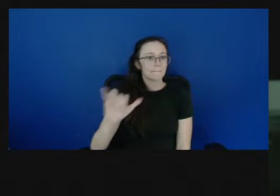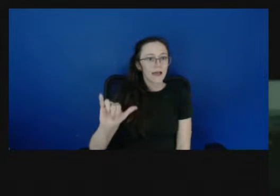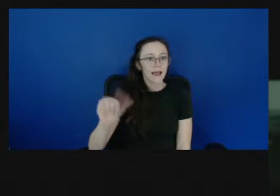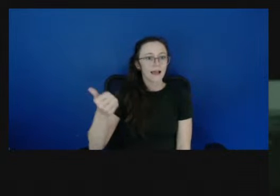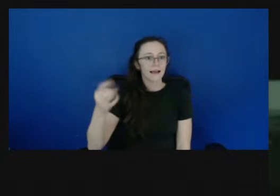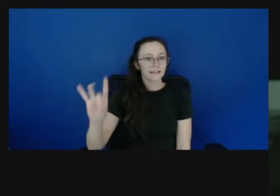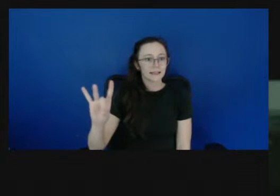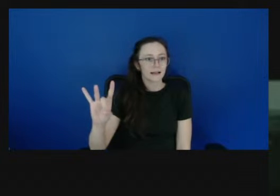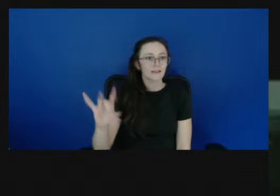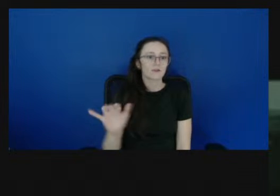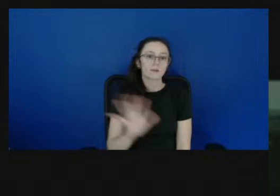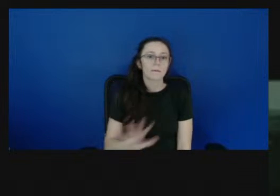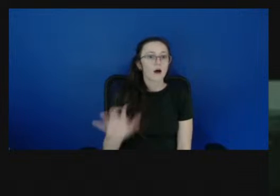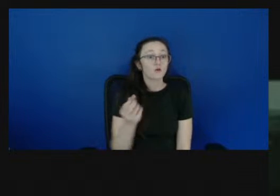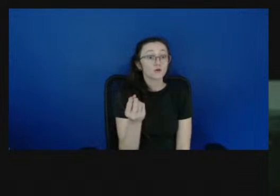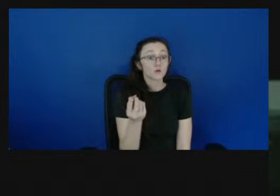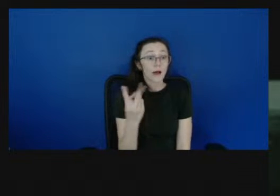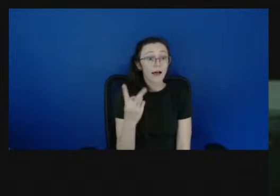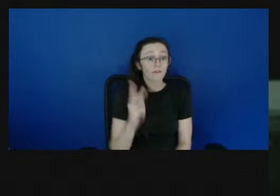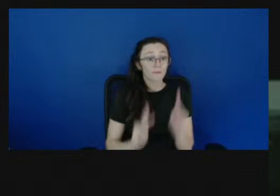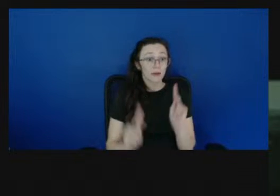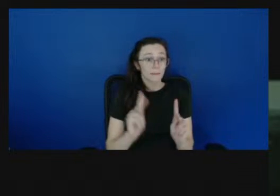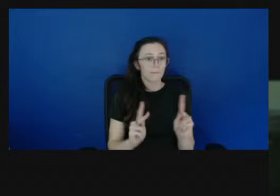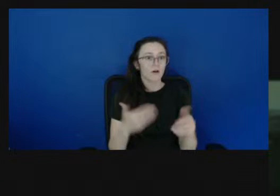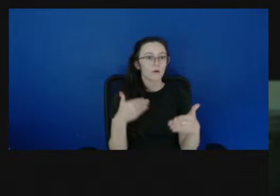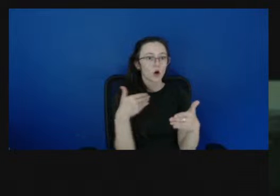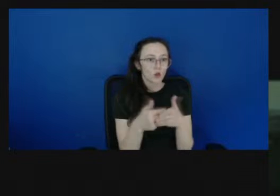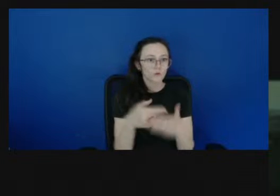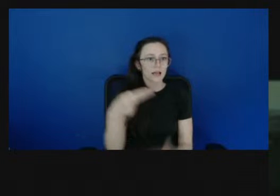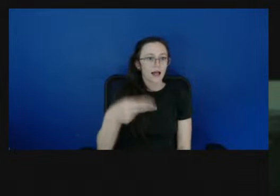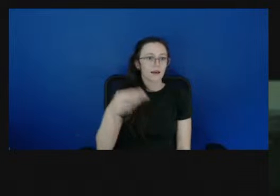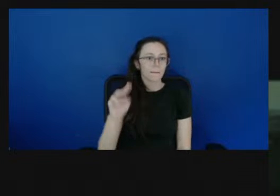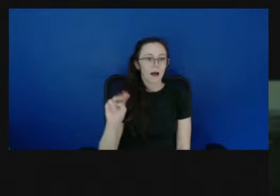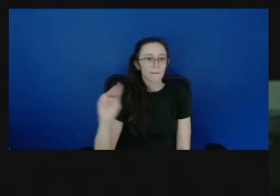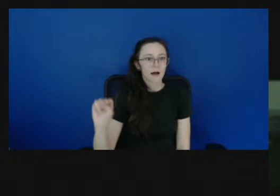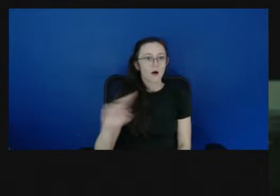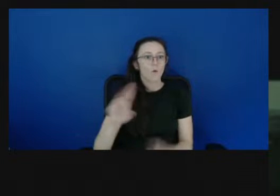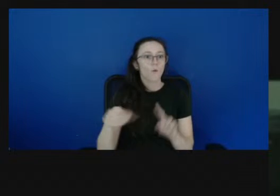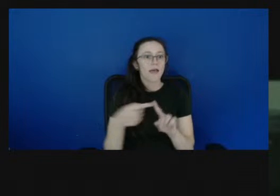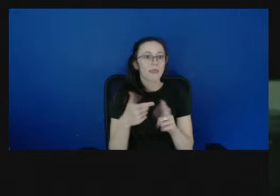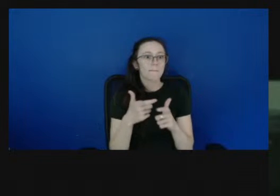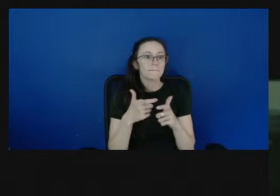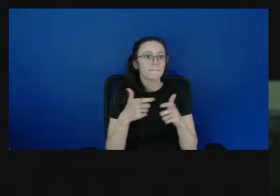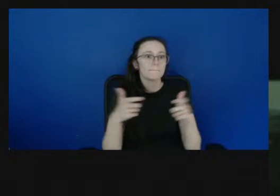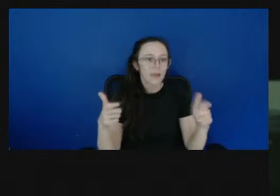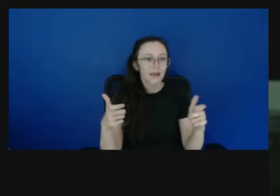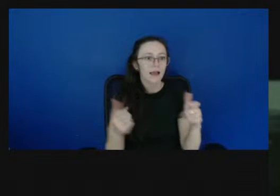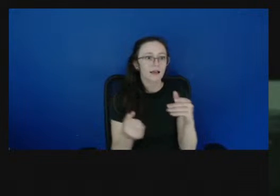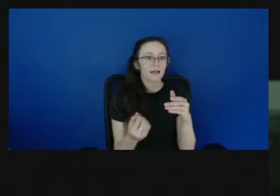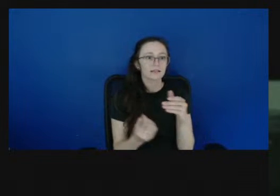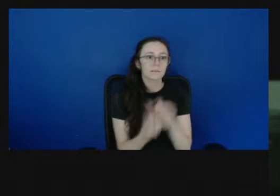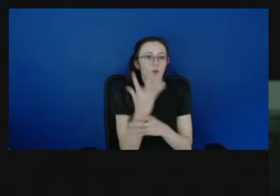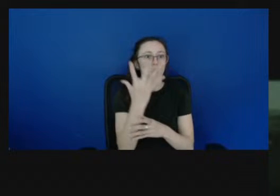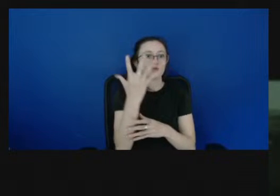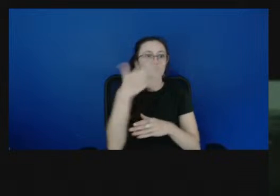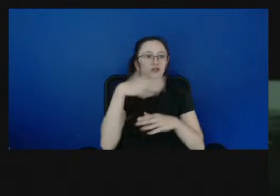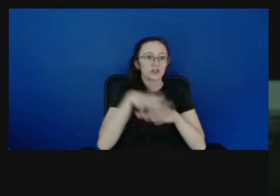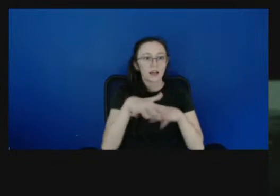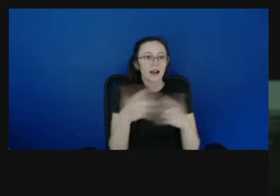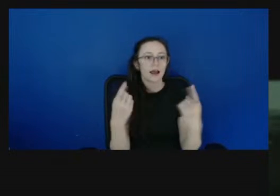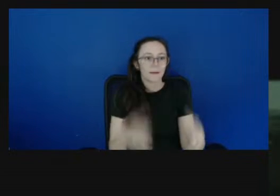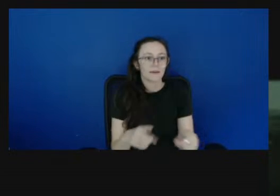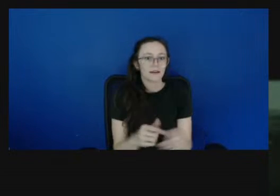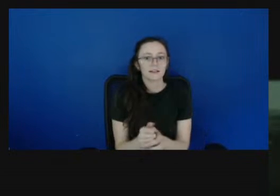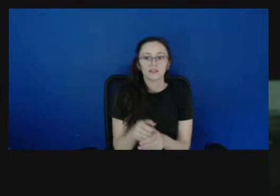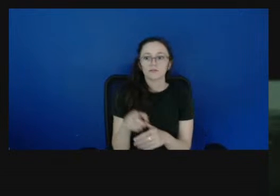people and 3 automobiles near Halemaumau when the big explosion occurred. Margaret Finch described what happened in a letter to her